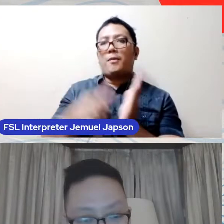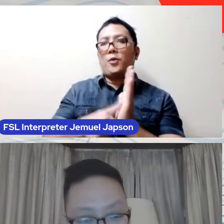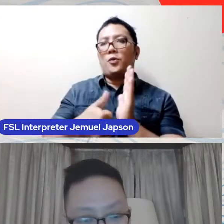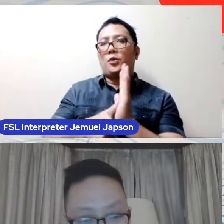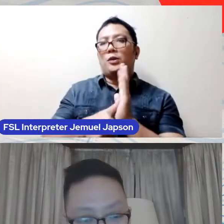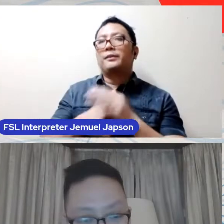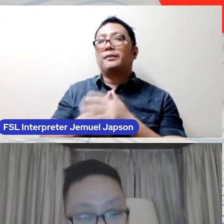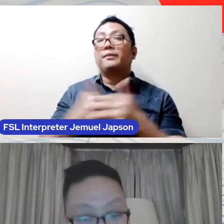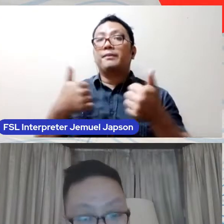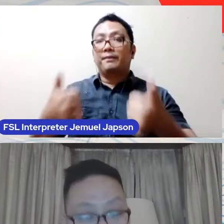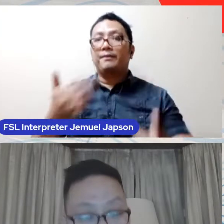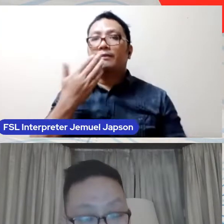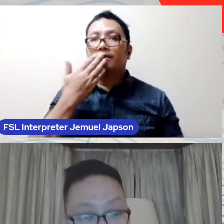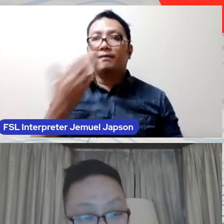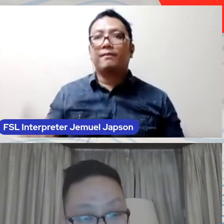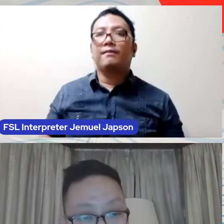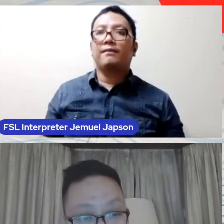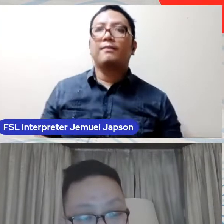Okay, so